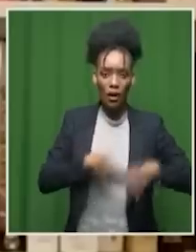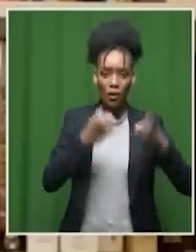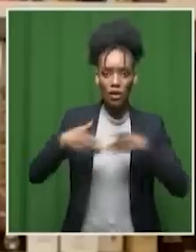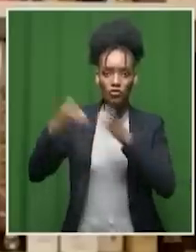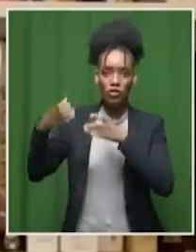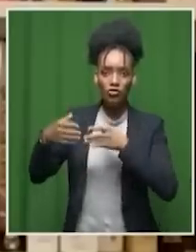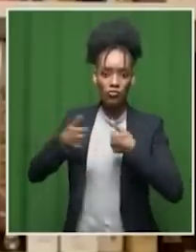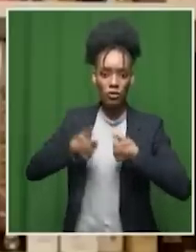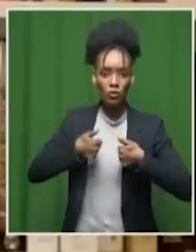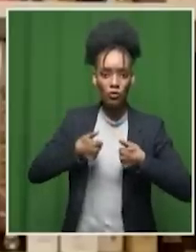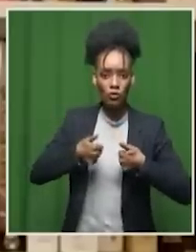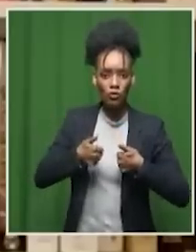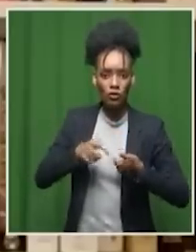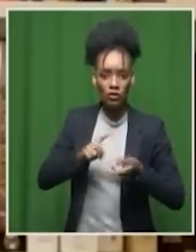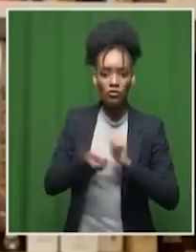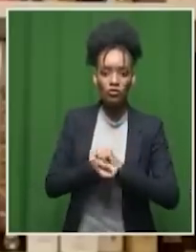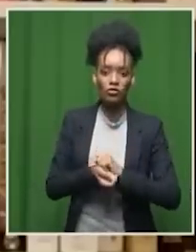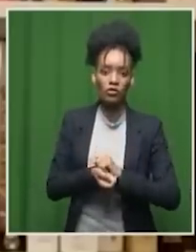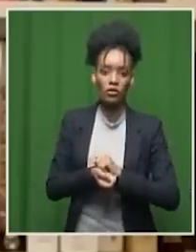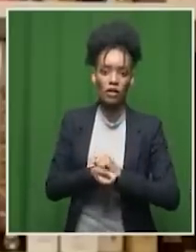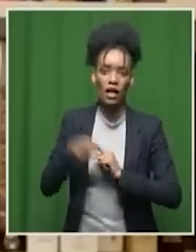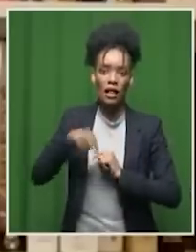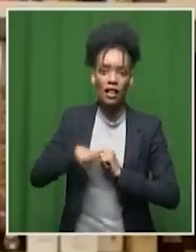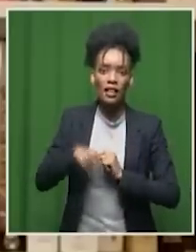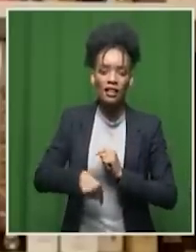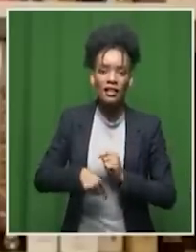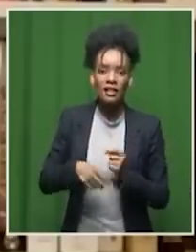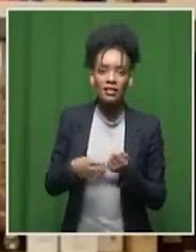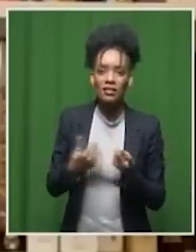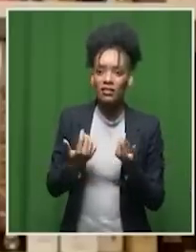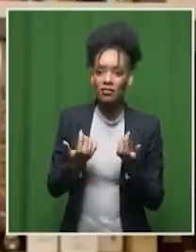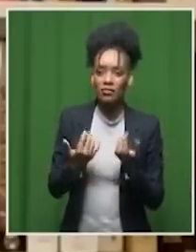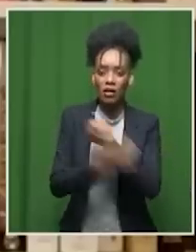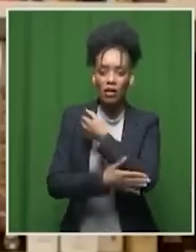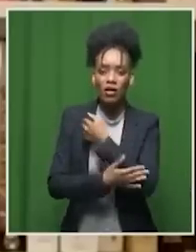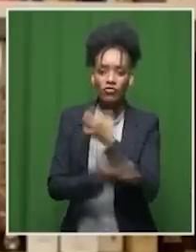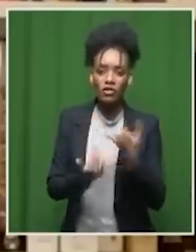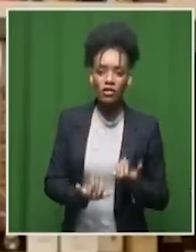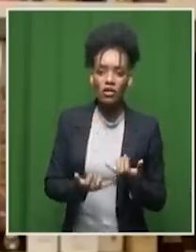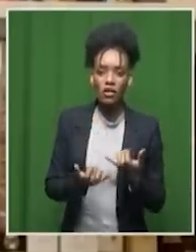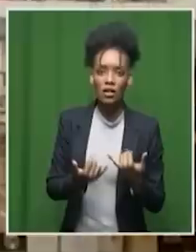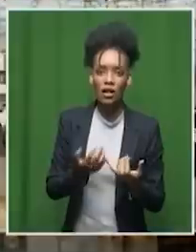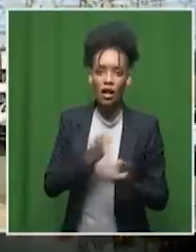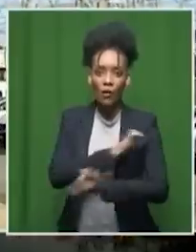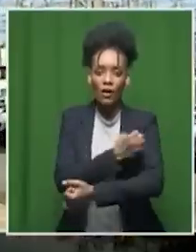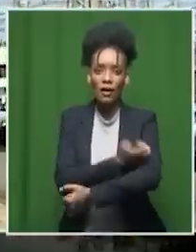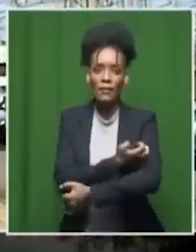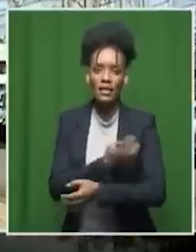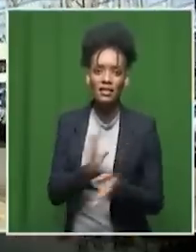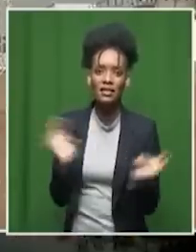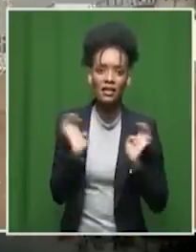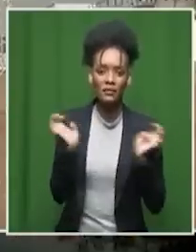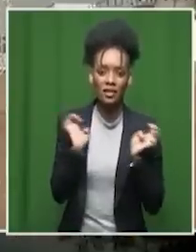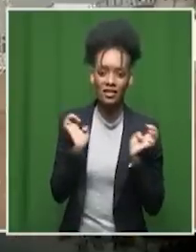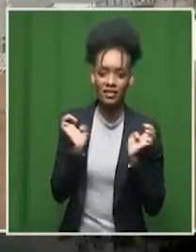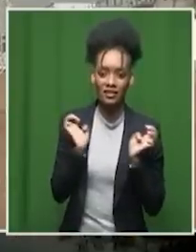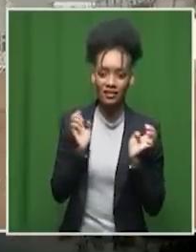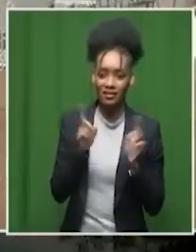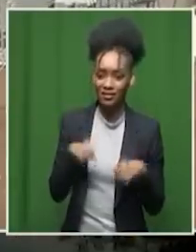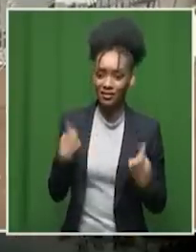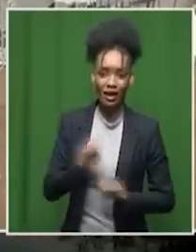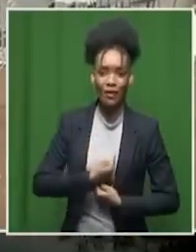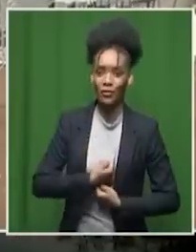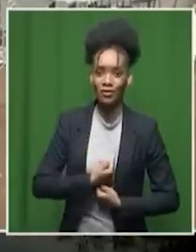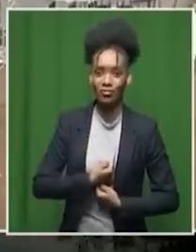country into an energy emergency. This was actually not our making. So yes, the interests